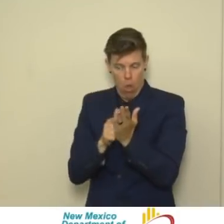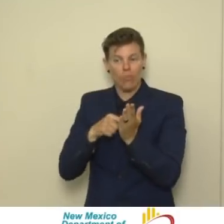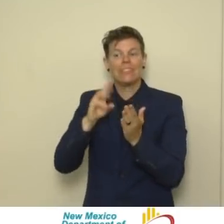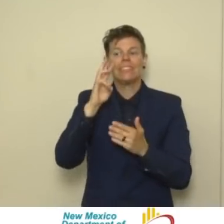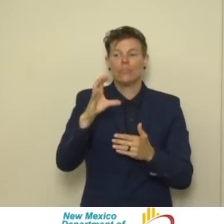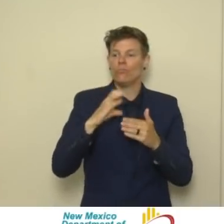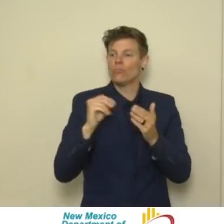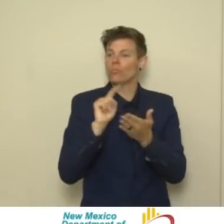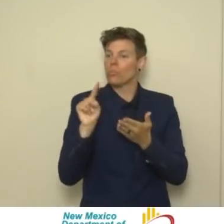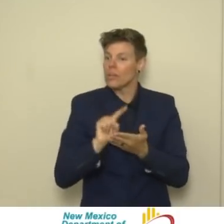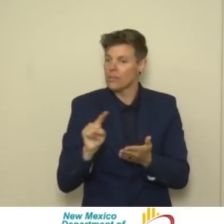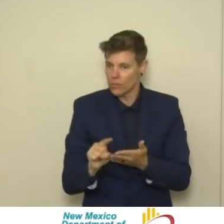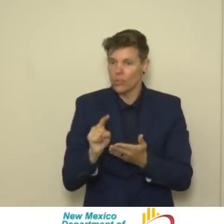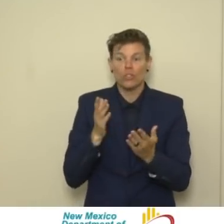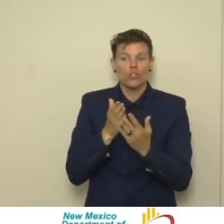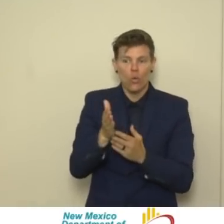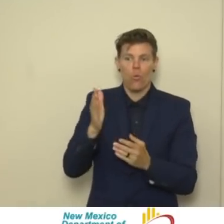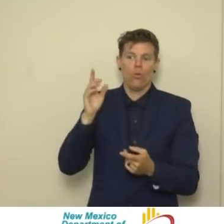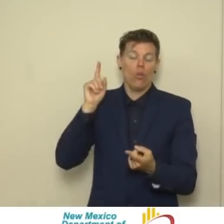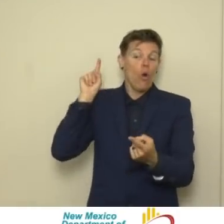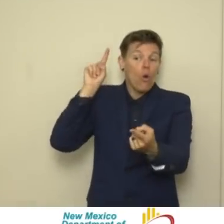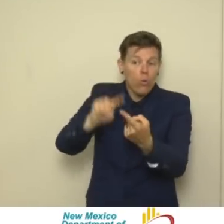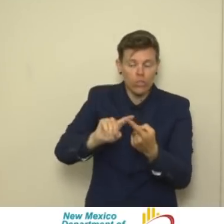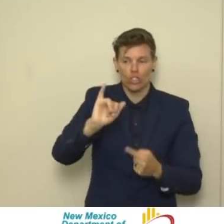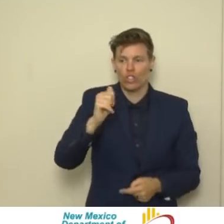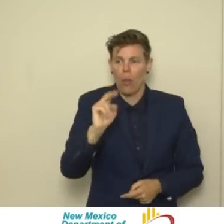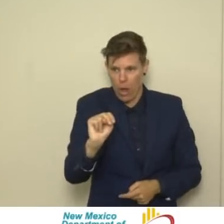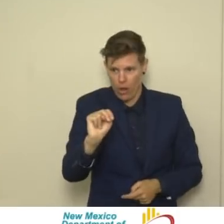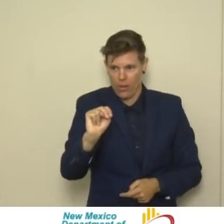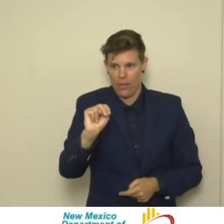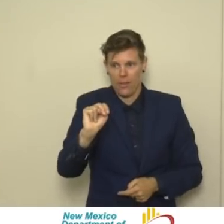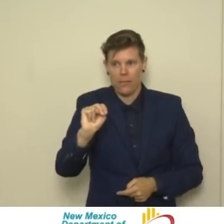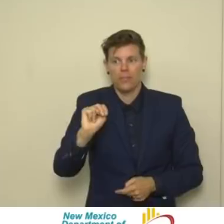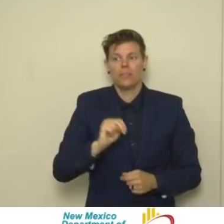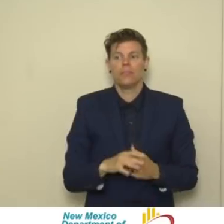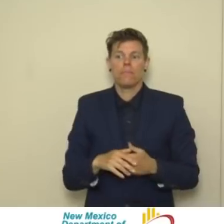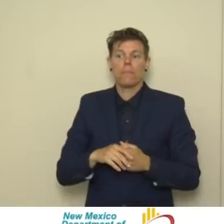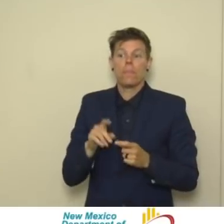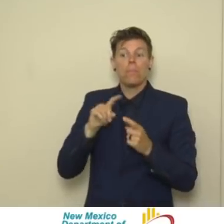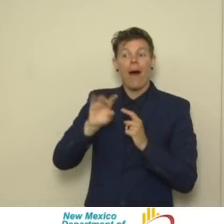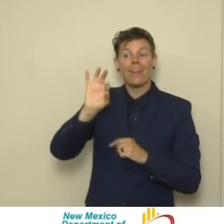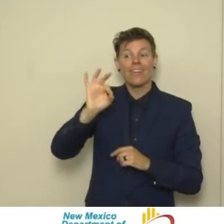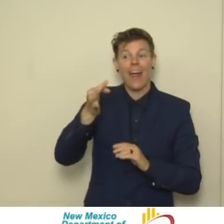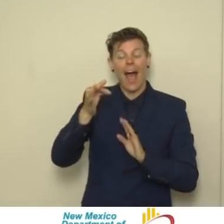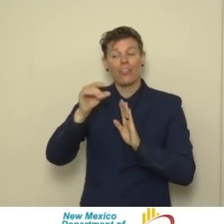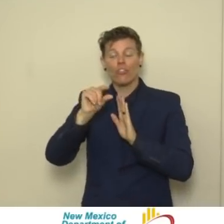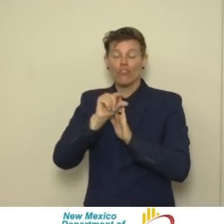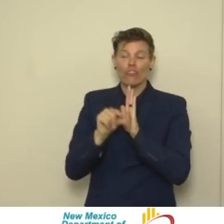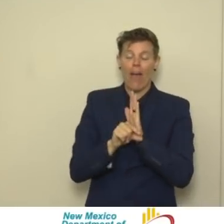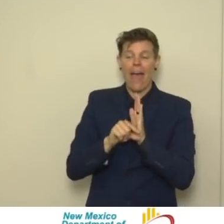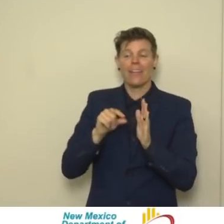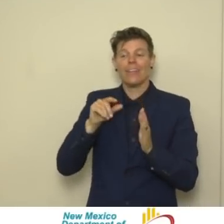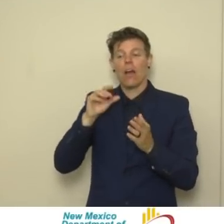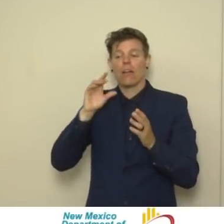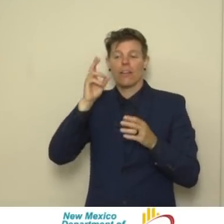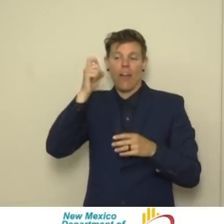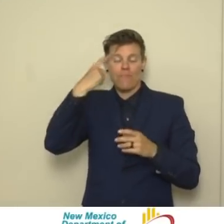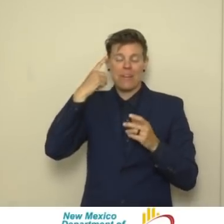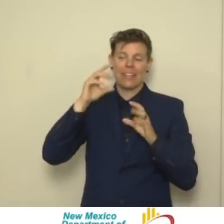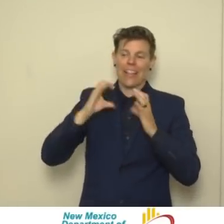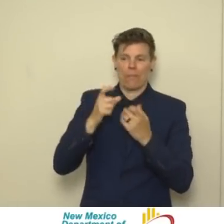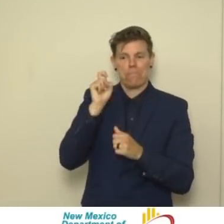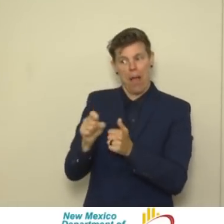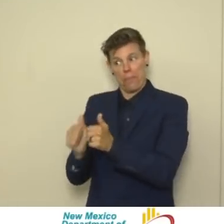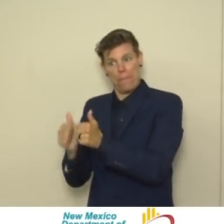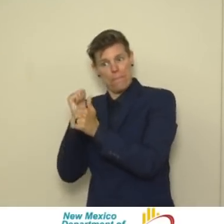through January. But remember, from ninth grade government, you got to pass something through the House and the Senate. The Senate has not introduced a